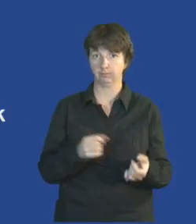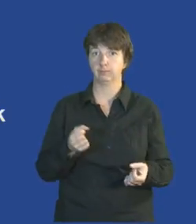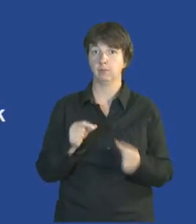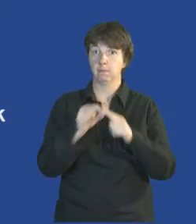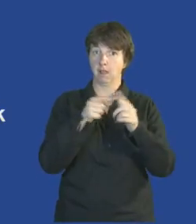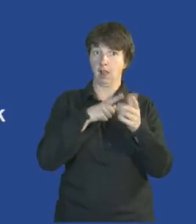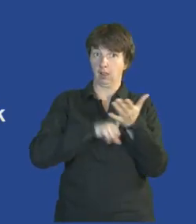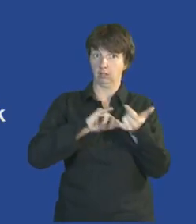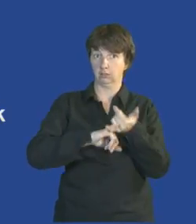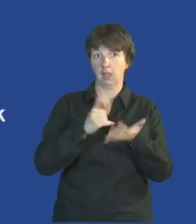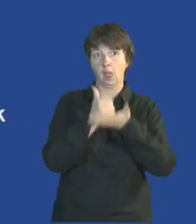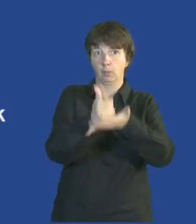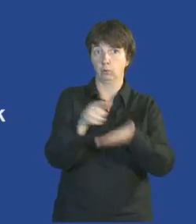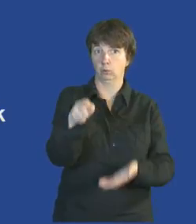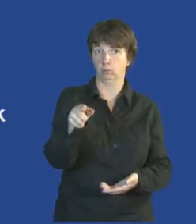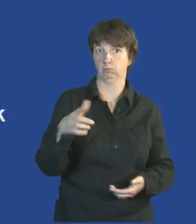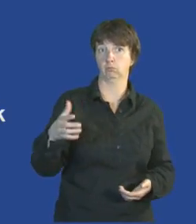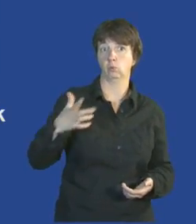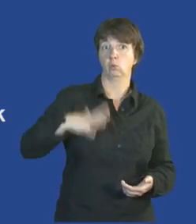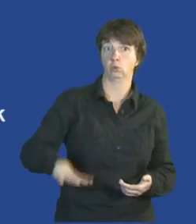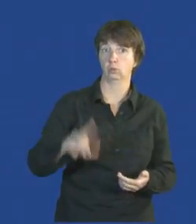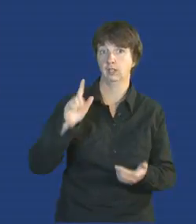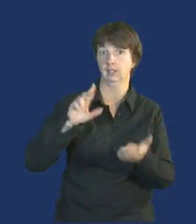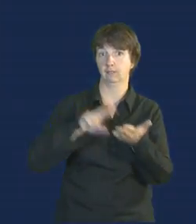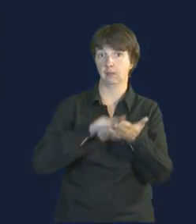Let pals help you get what you want from the NHS.